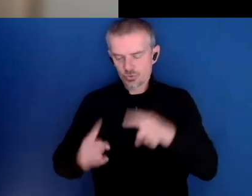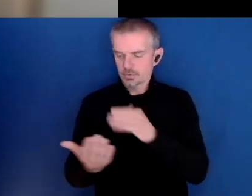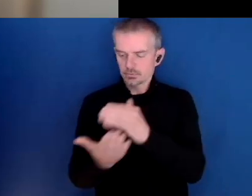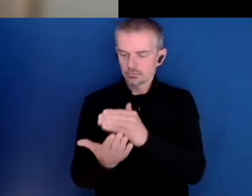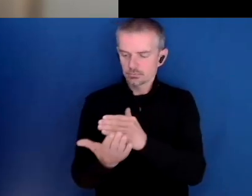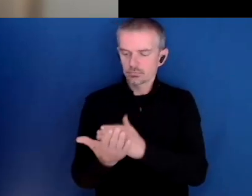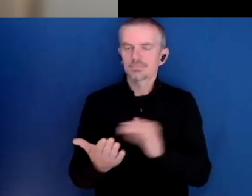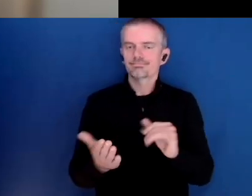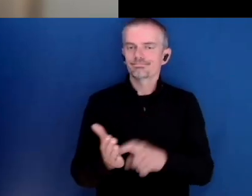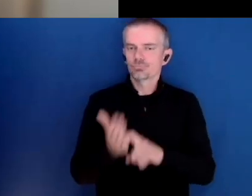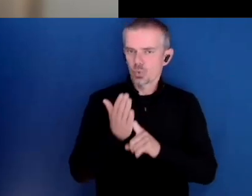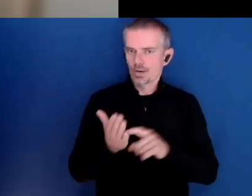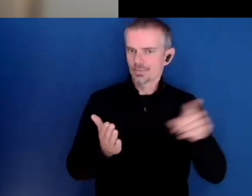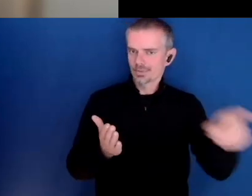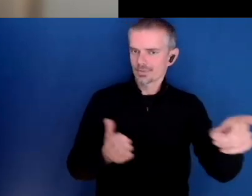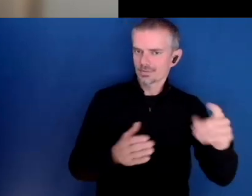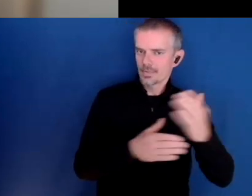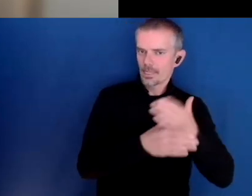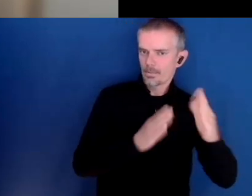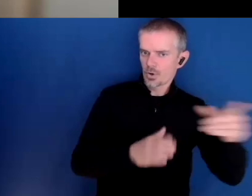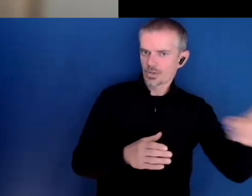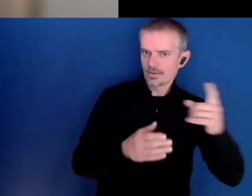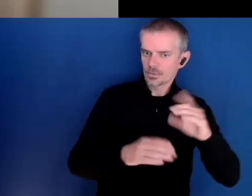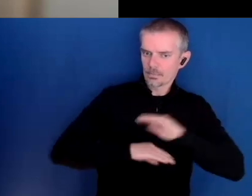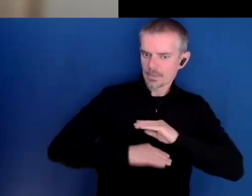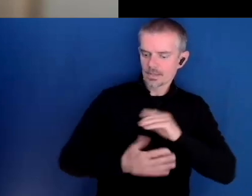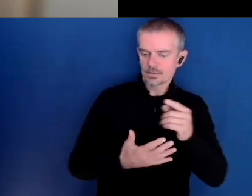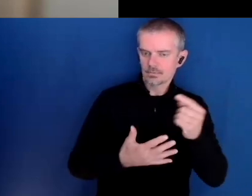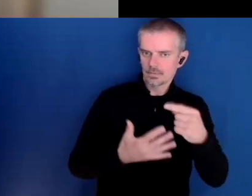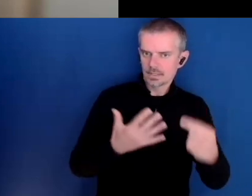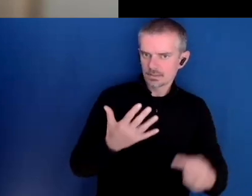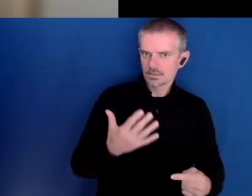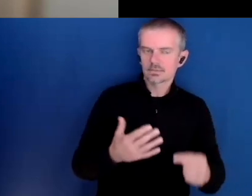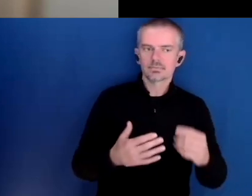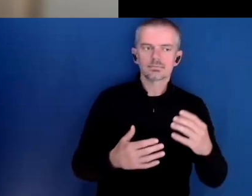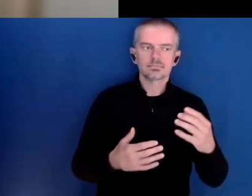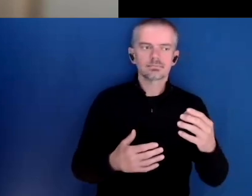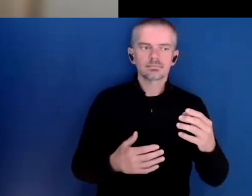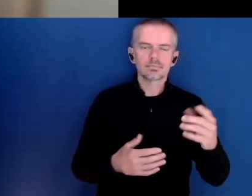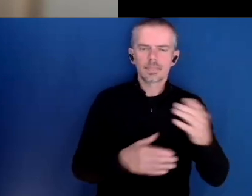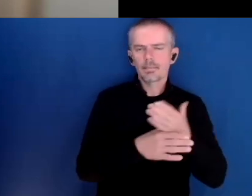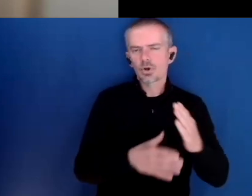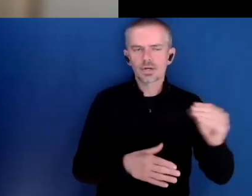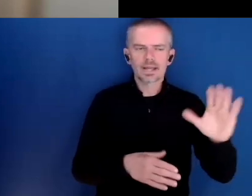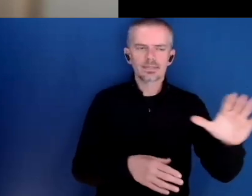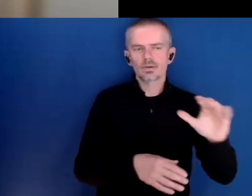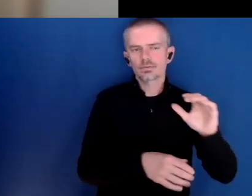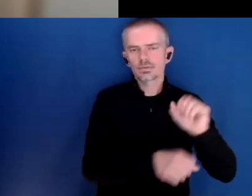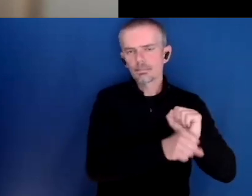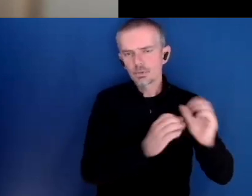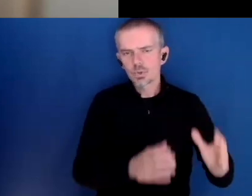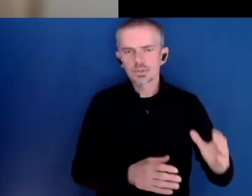met by the partner and any of the partners, agents, employees, volunteers. And in